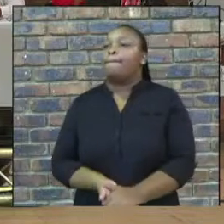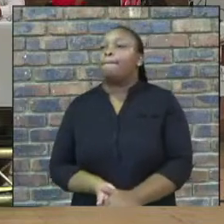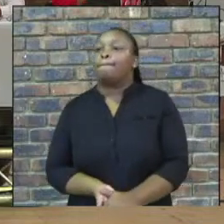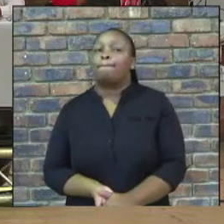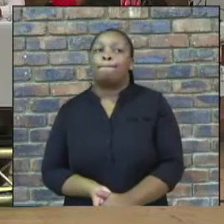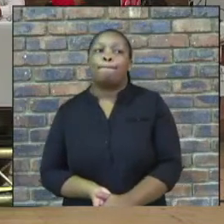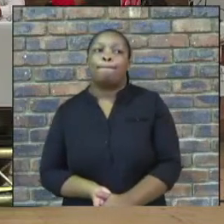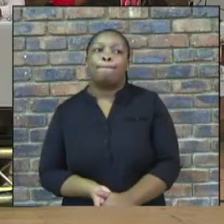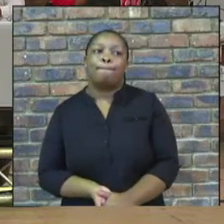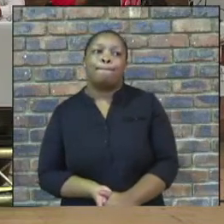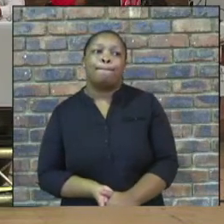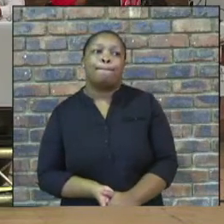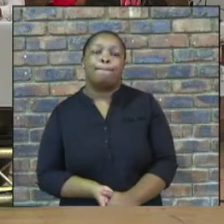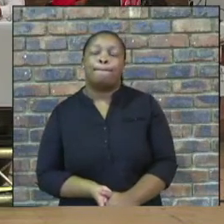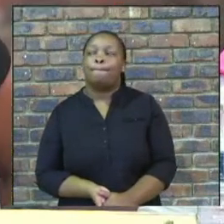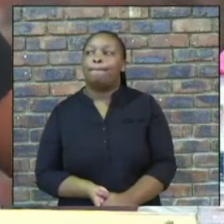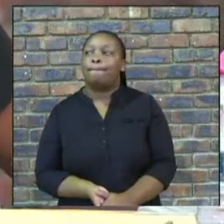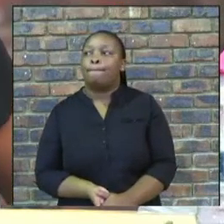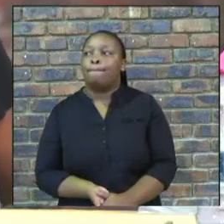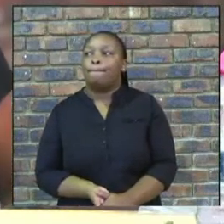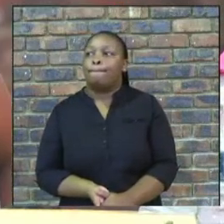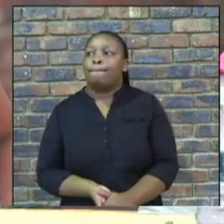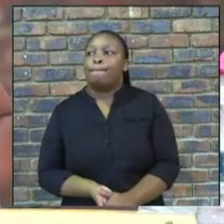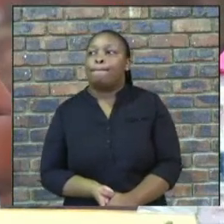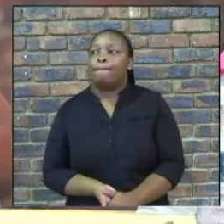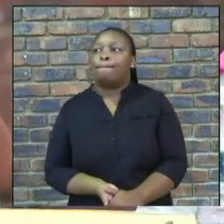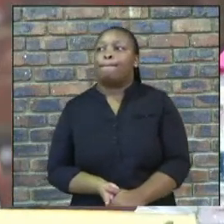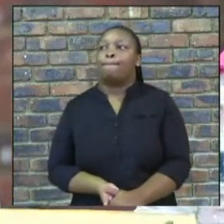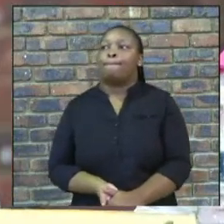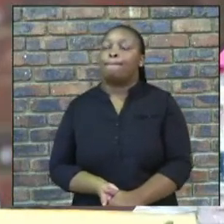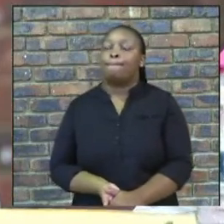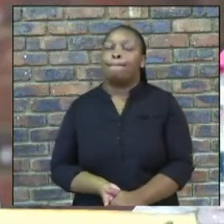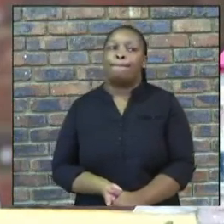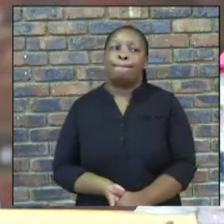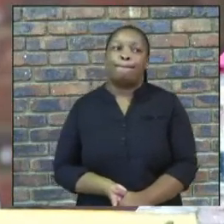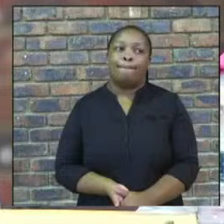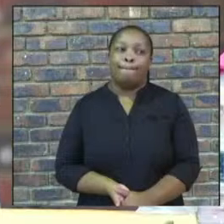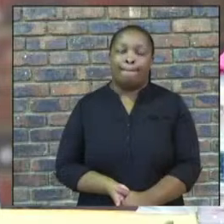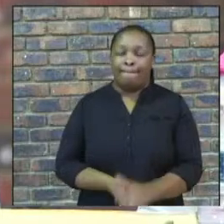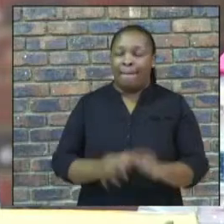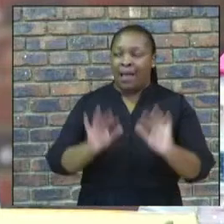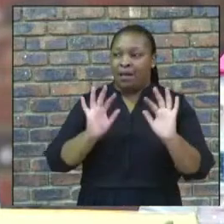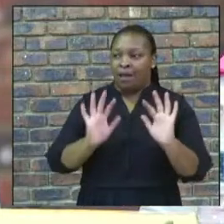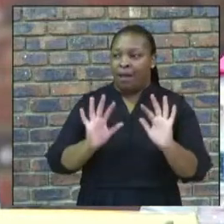right, thank you very much. Number 10. Let's quickly take number 10.